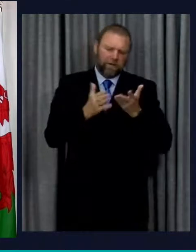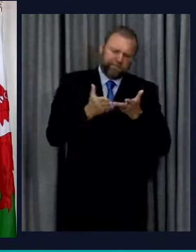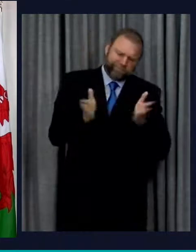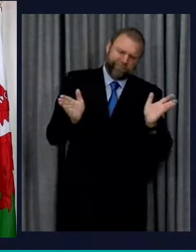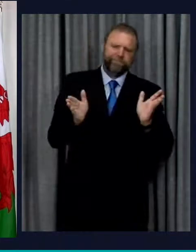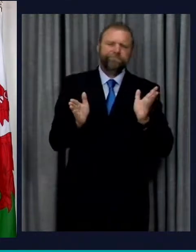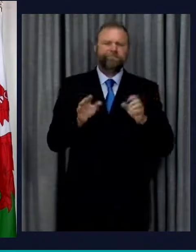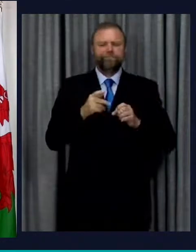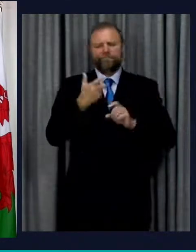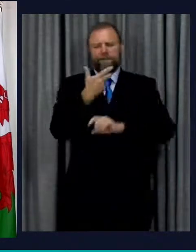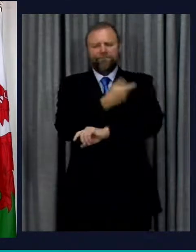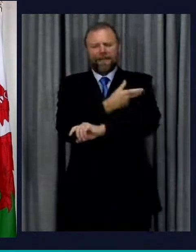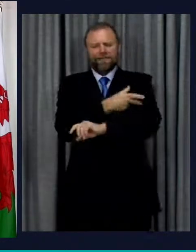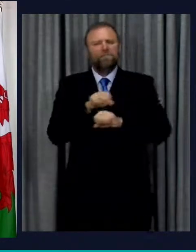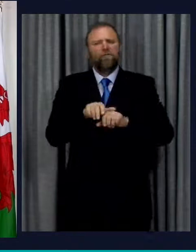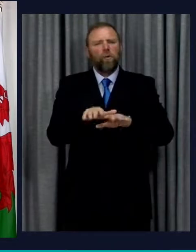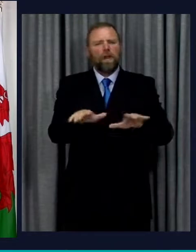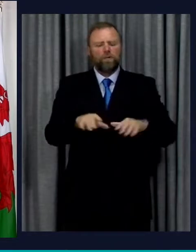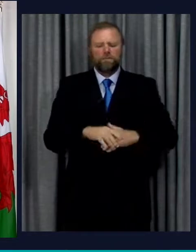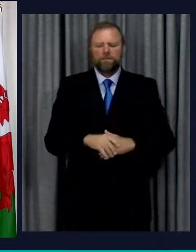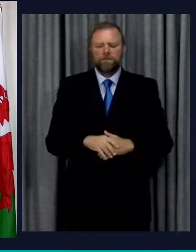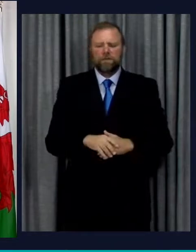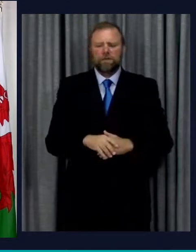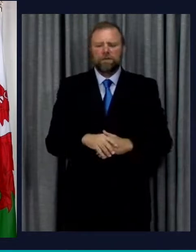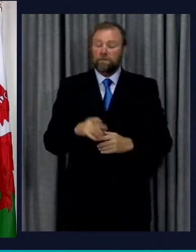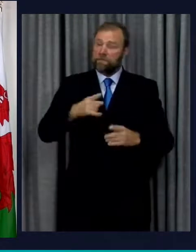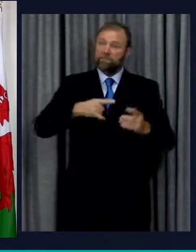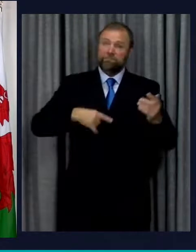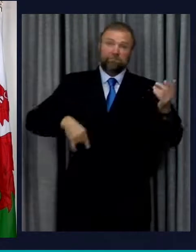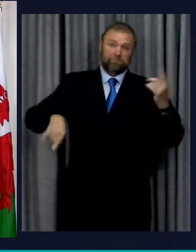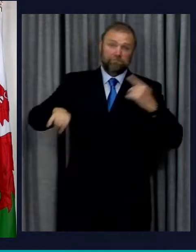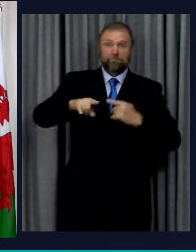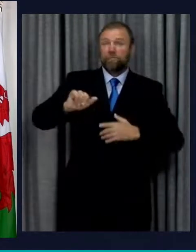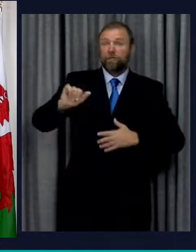people should have confidence in the way that we